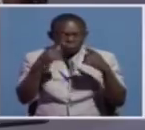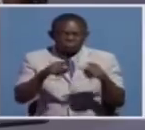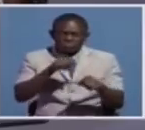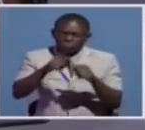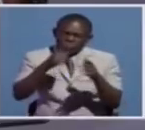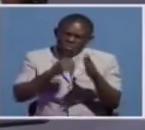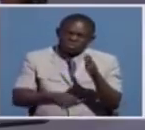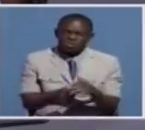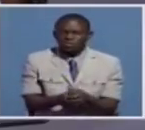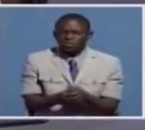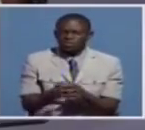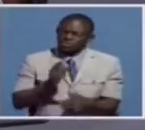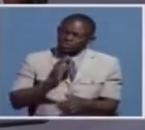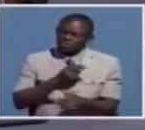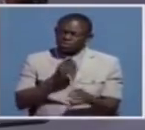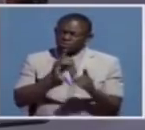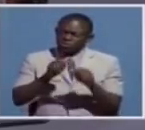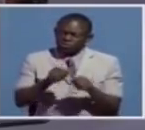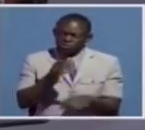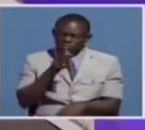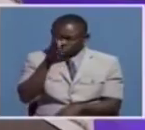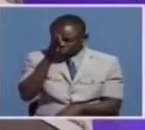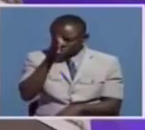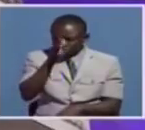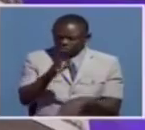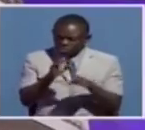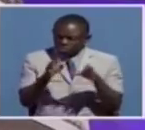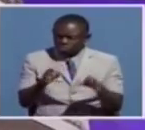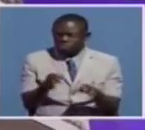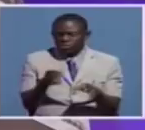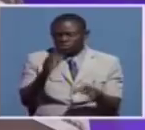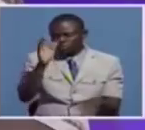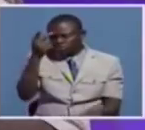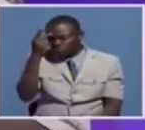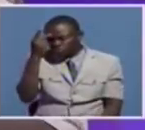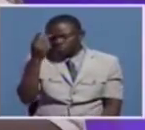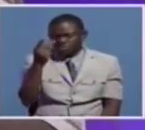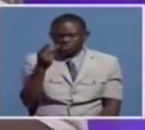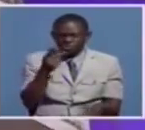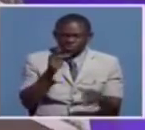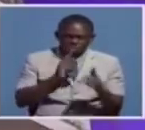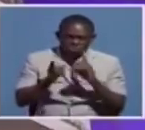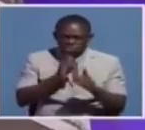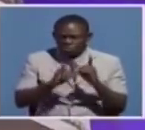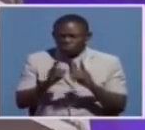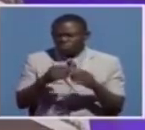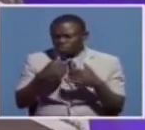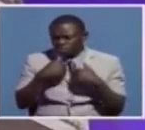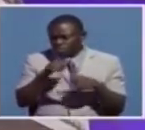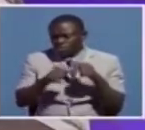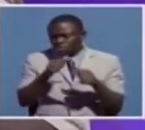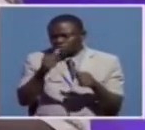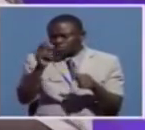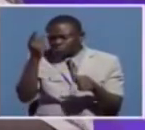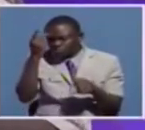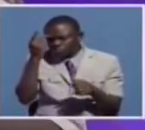talk politics. Yes, we do. We do talk politics, and of course, you know, I brief him every now